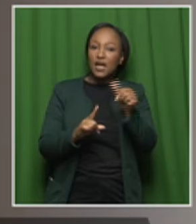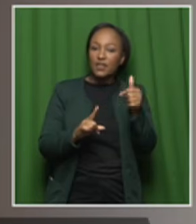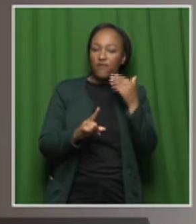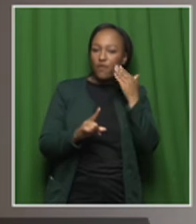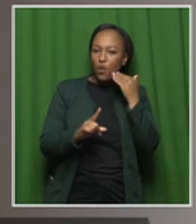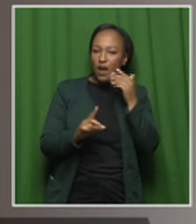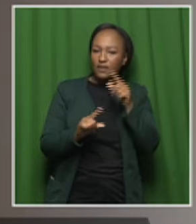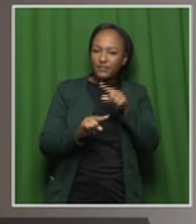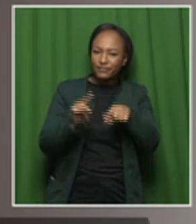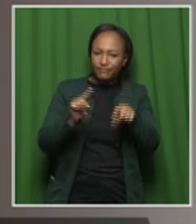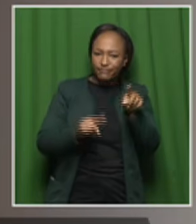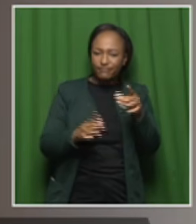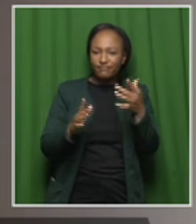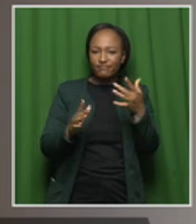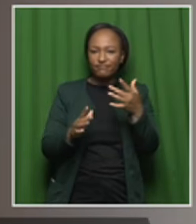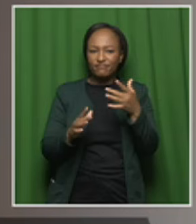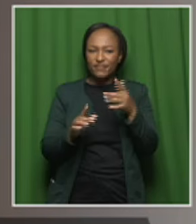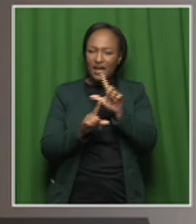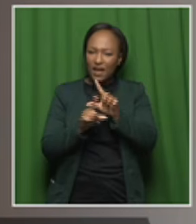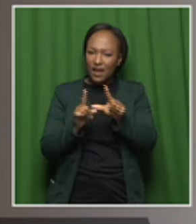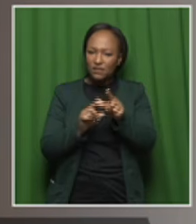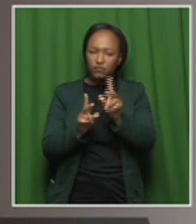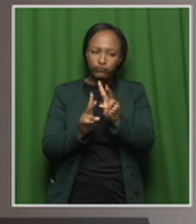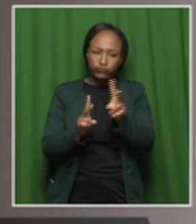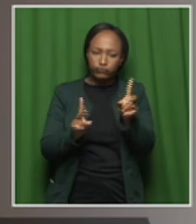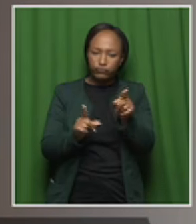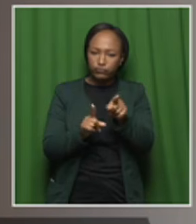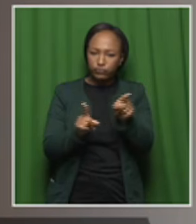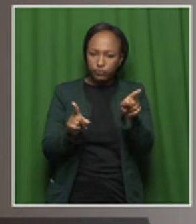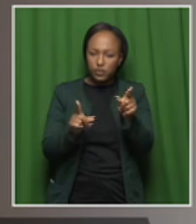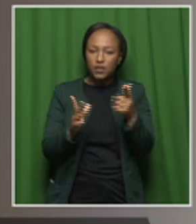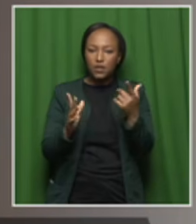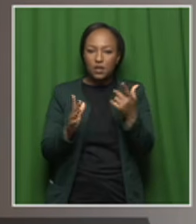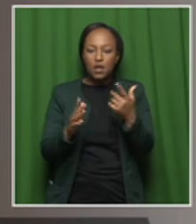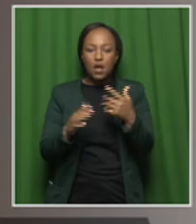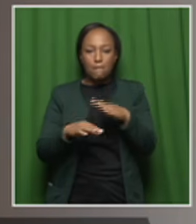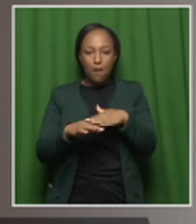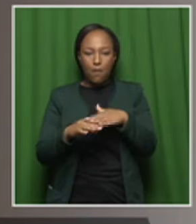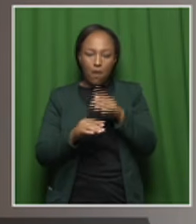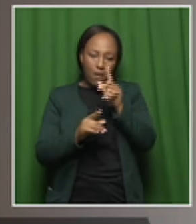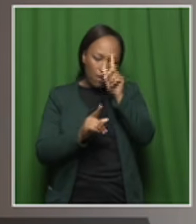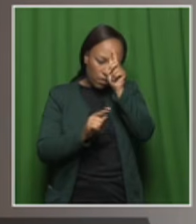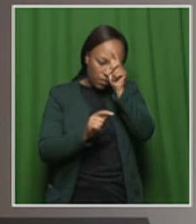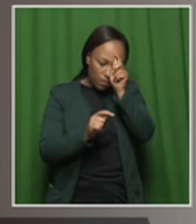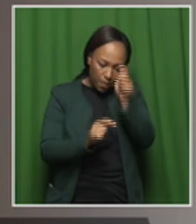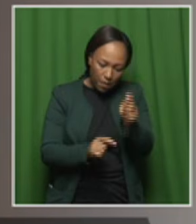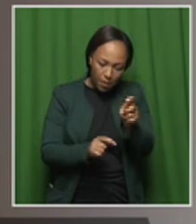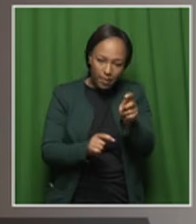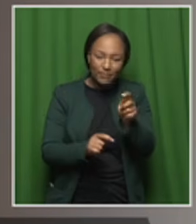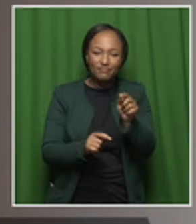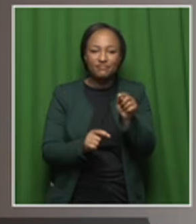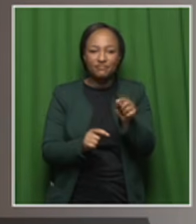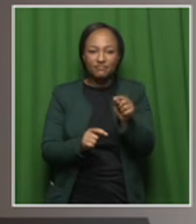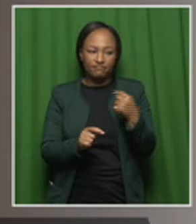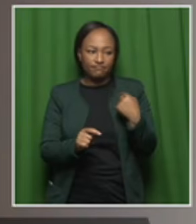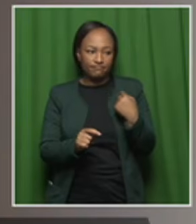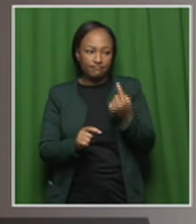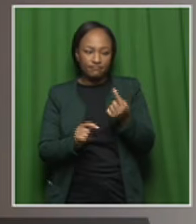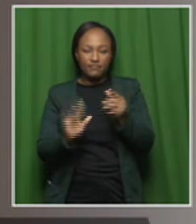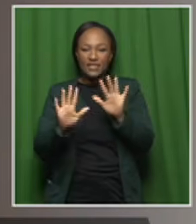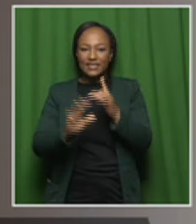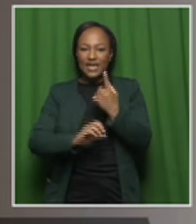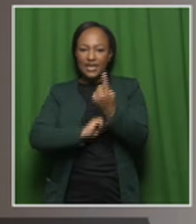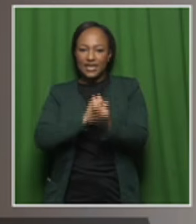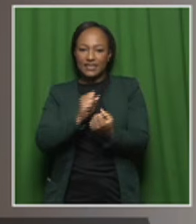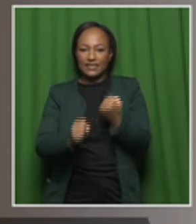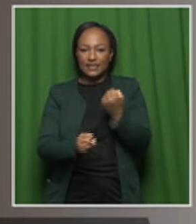indigenous artists across the globe that are getting such recognition in this time. And in this past 10 years, I would say